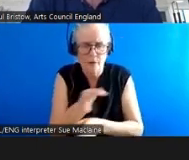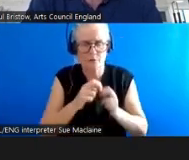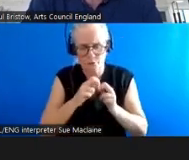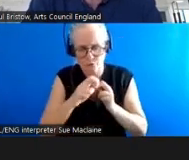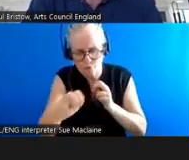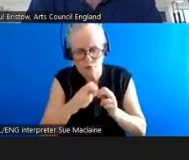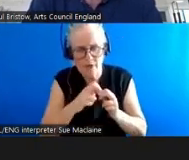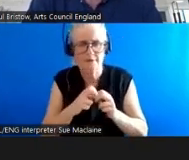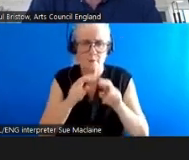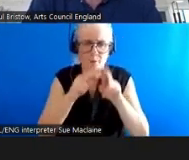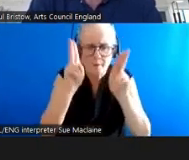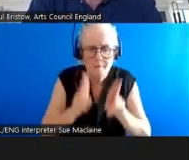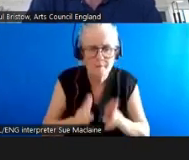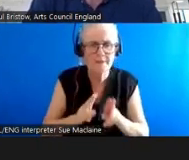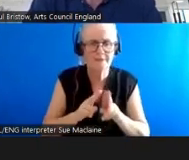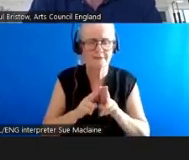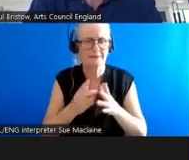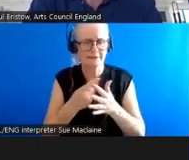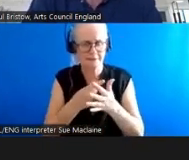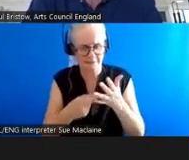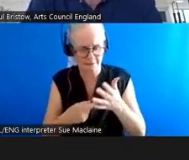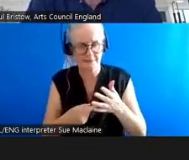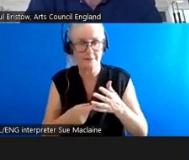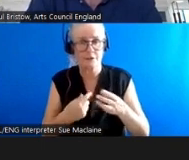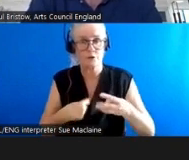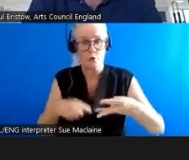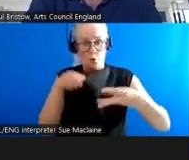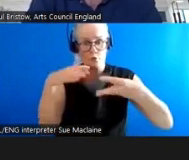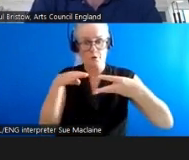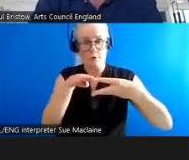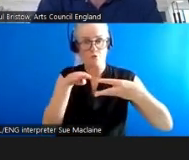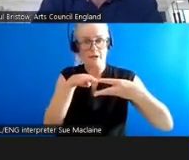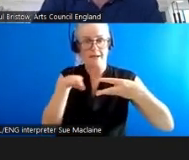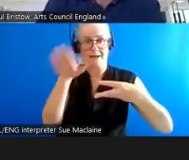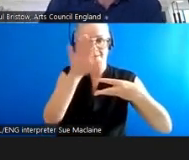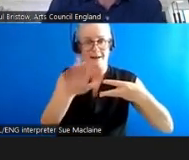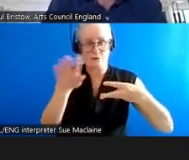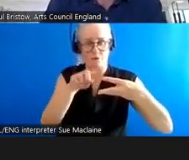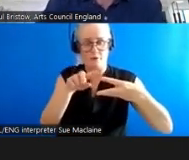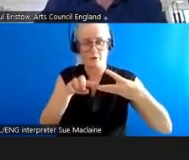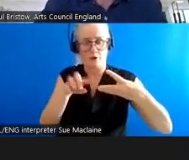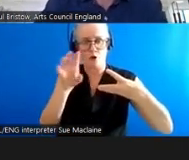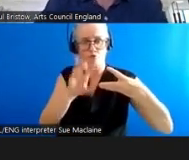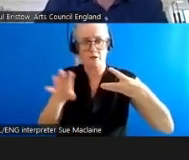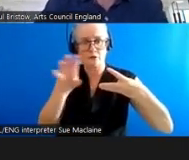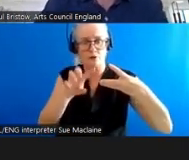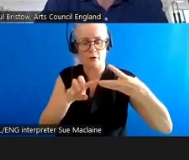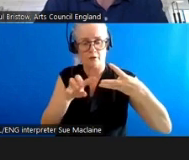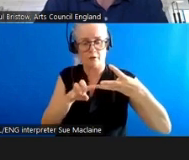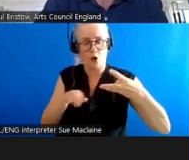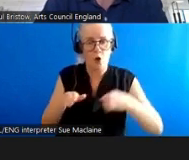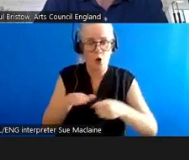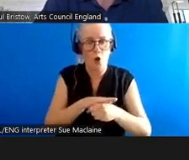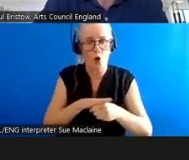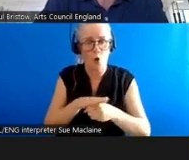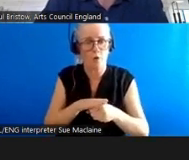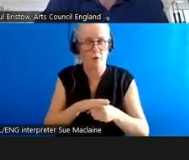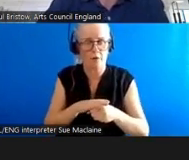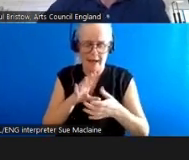the value of these three tiers, to find the best ways of working, to rewire the system so that we're producing better outcomes and we're doing it most